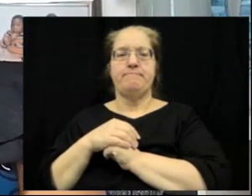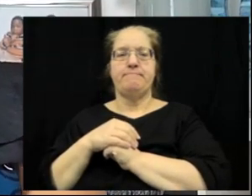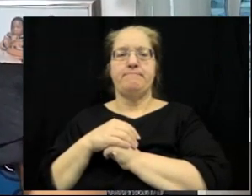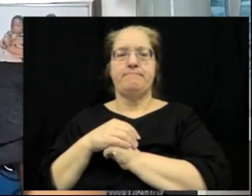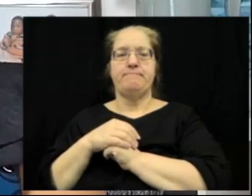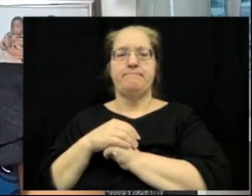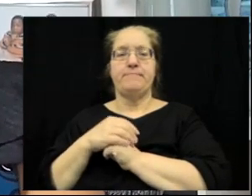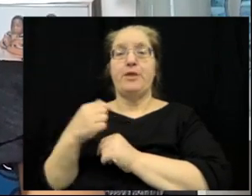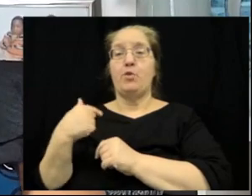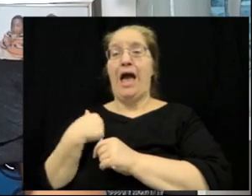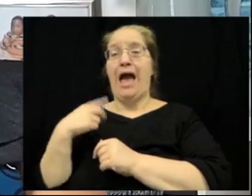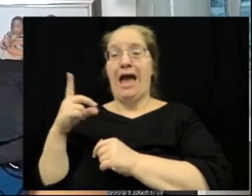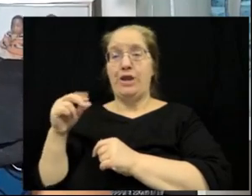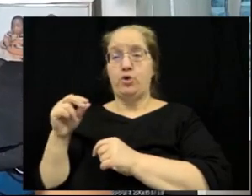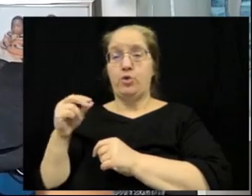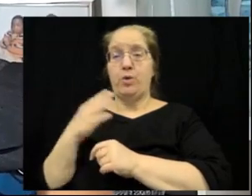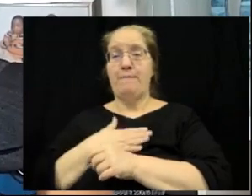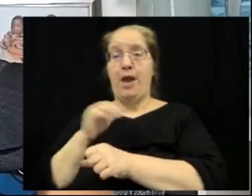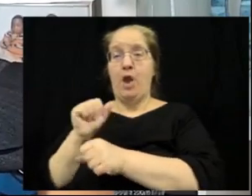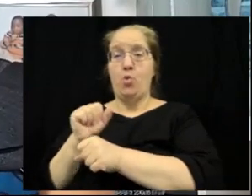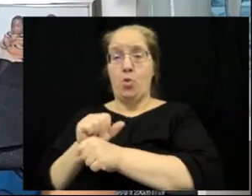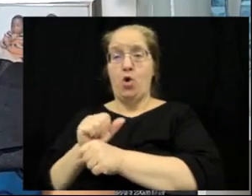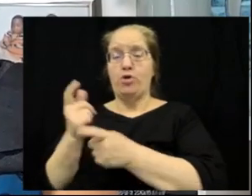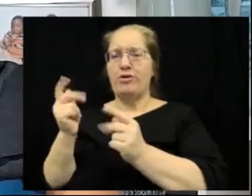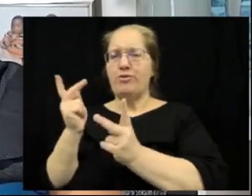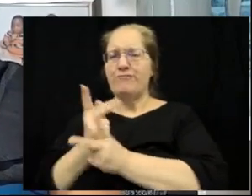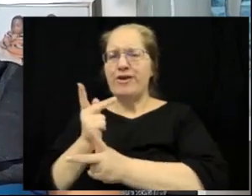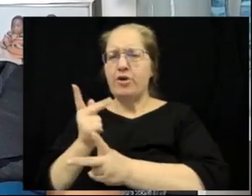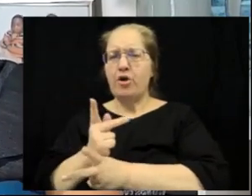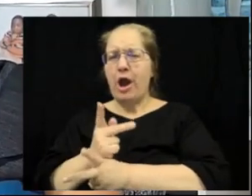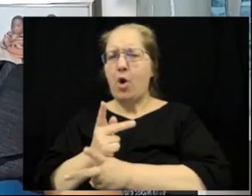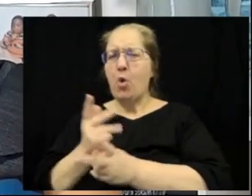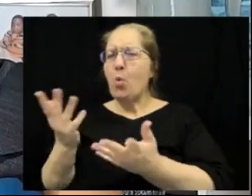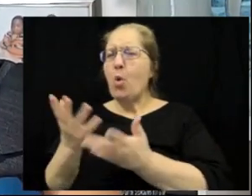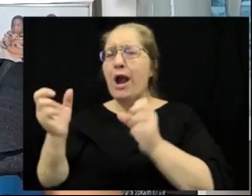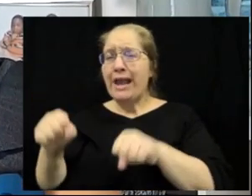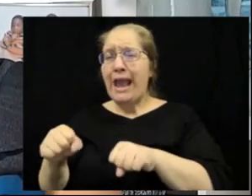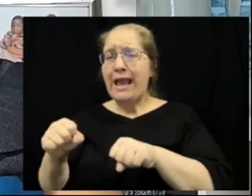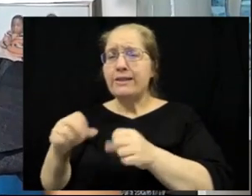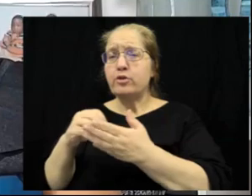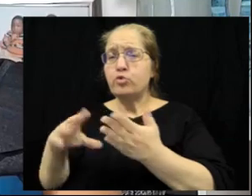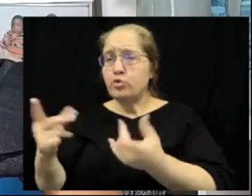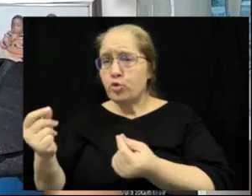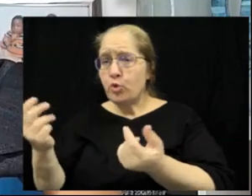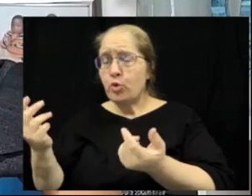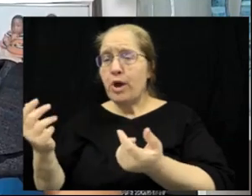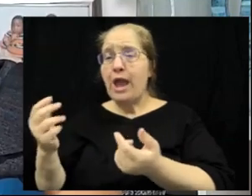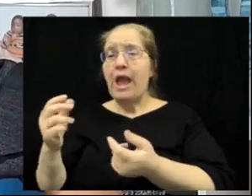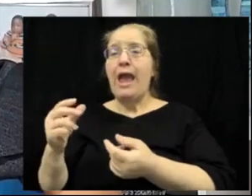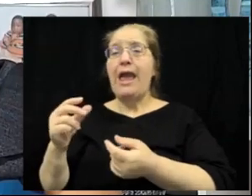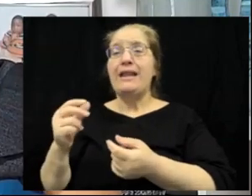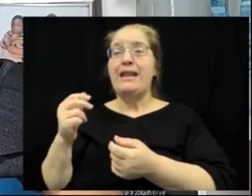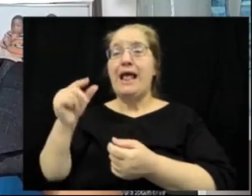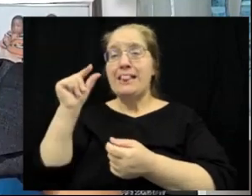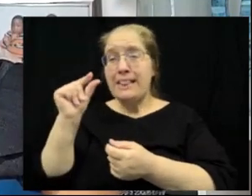what I do in terms of work I do. It's trying to figure out, what can this kid do? and doing little